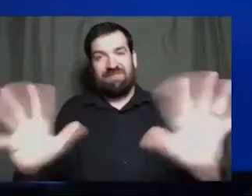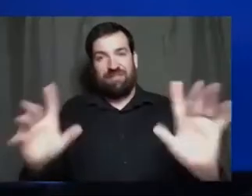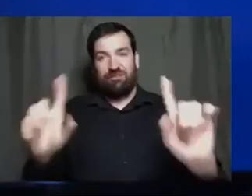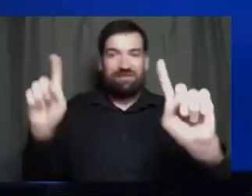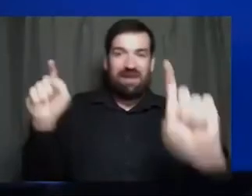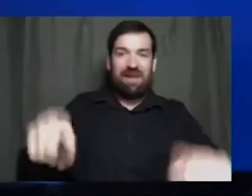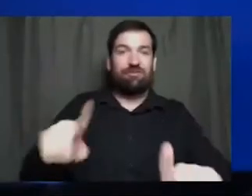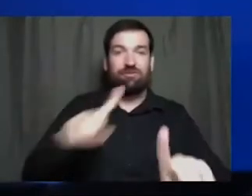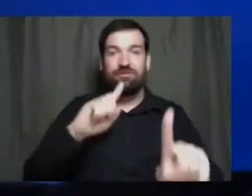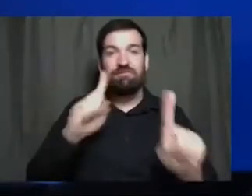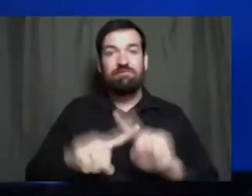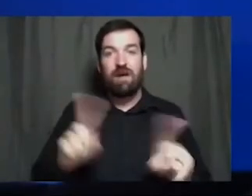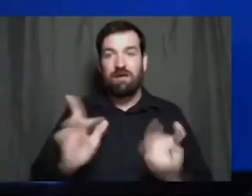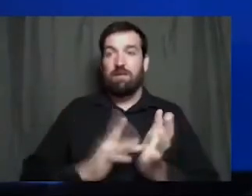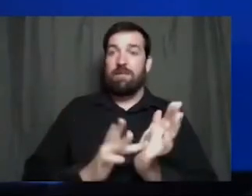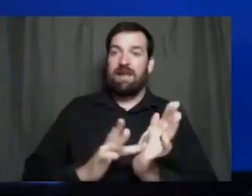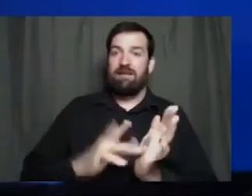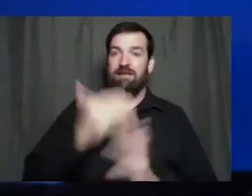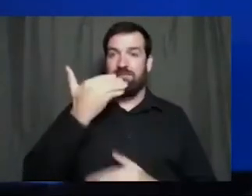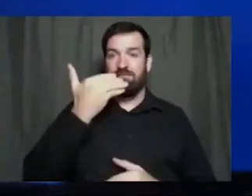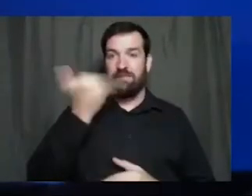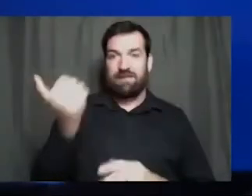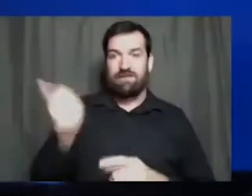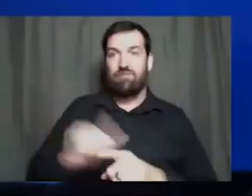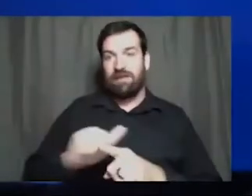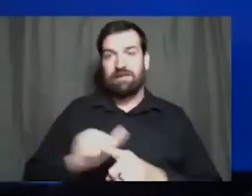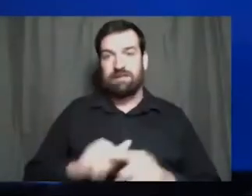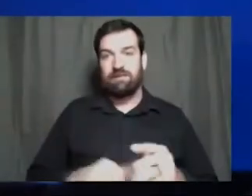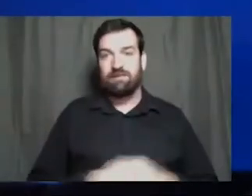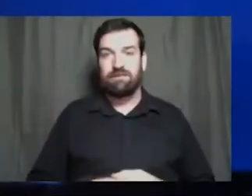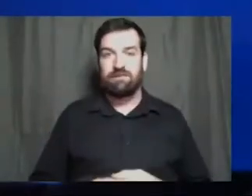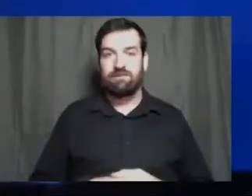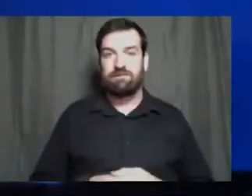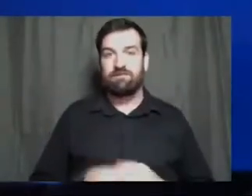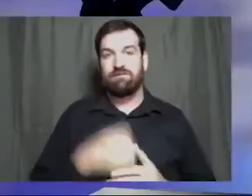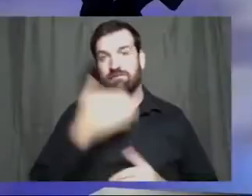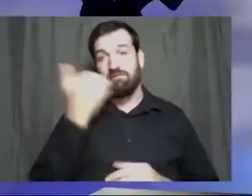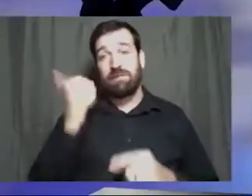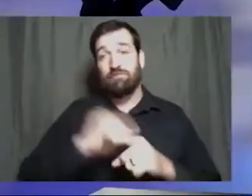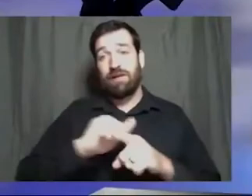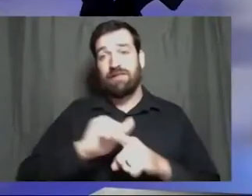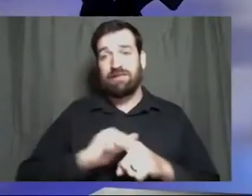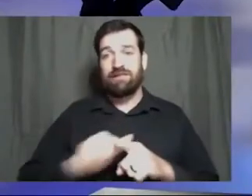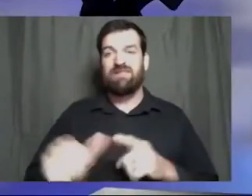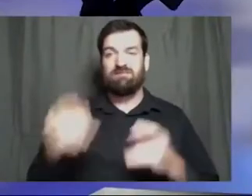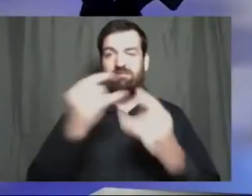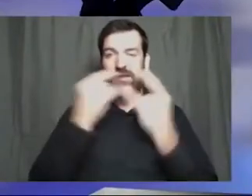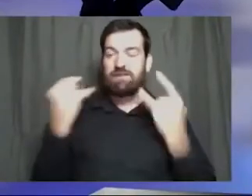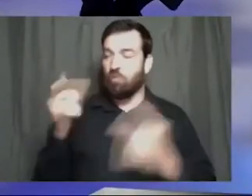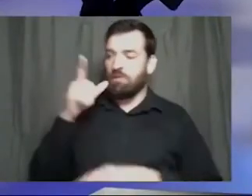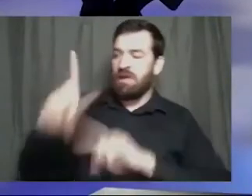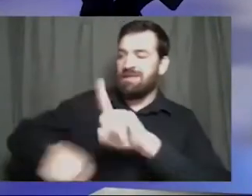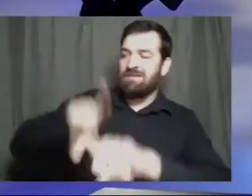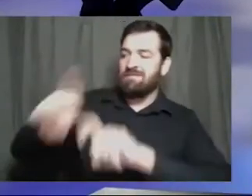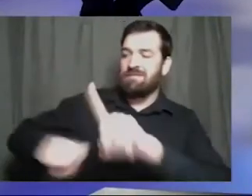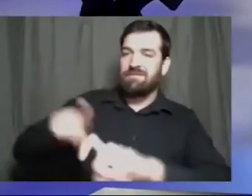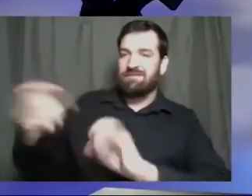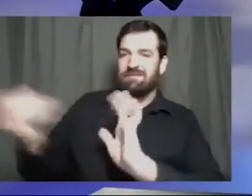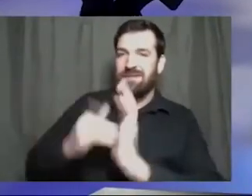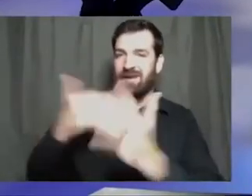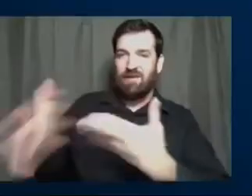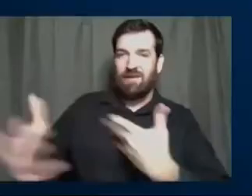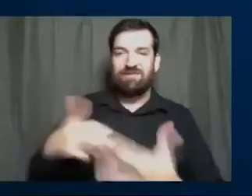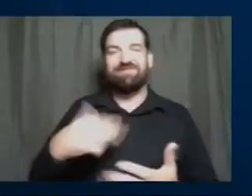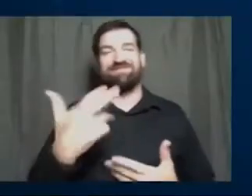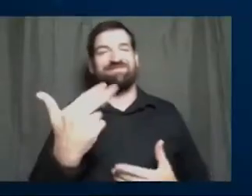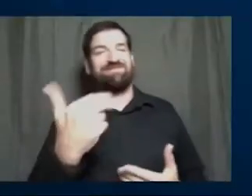medically best practiced answer, and the best practice is to be masked indoors. All right, well, we're going to keep asking you anyway. You go right ahead. I'll keep saying the same thing.